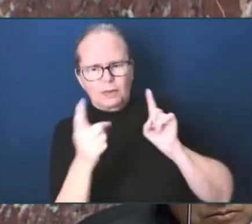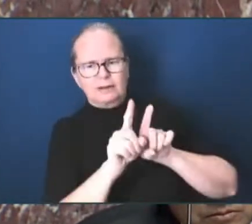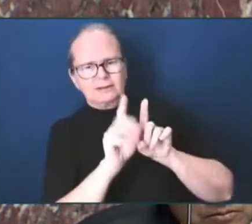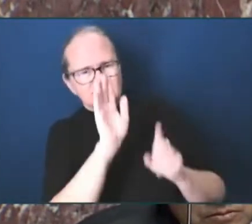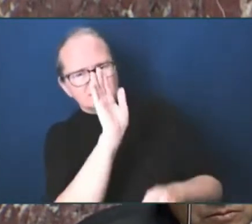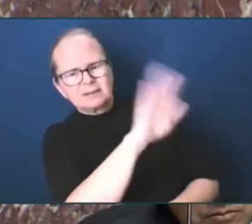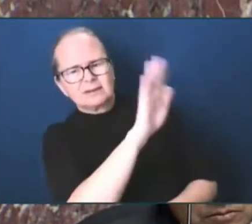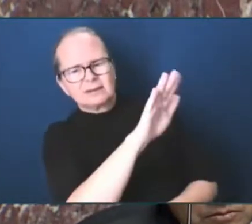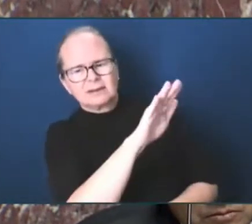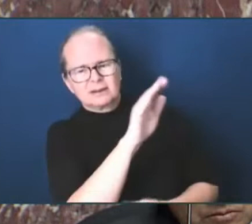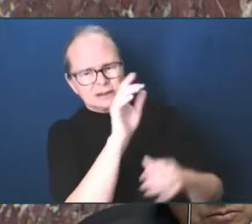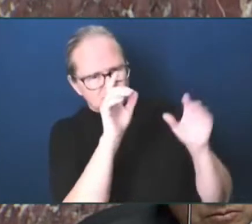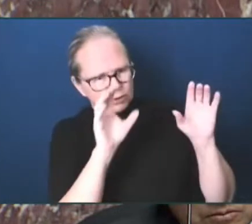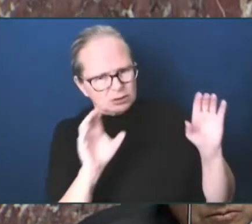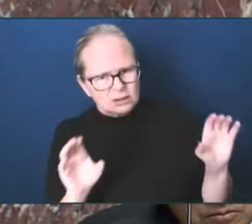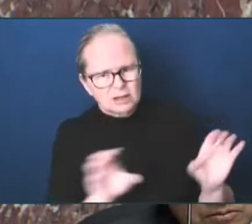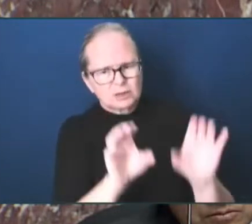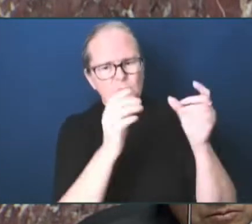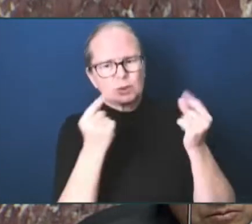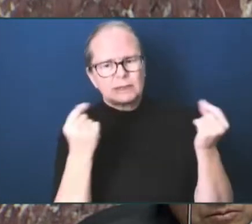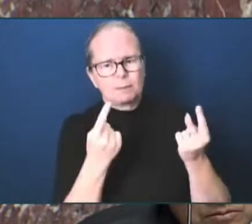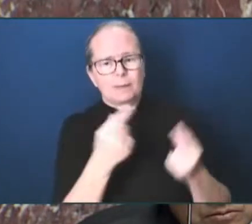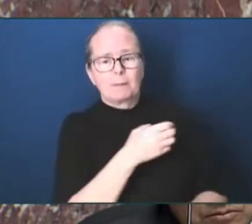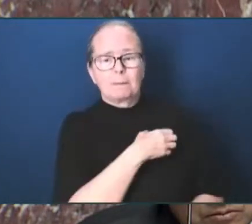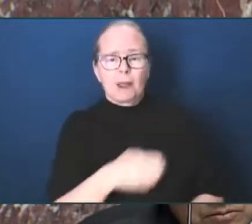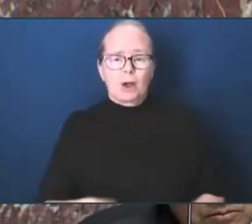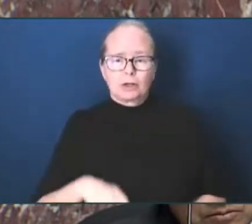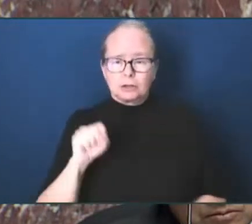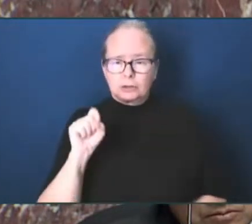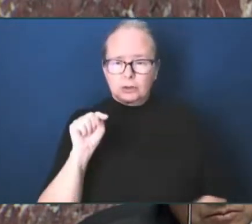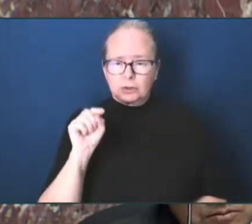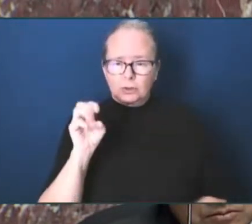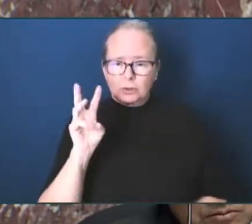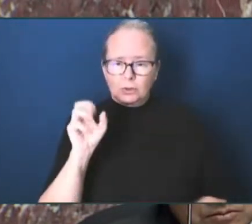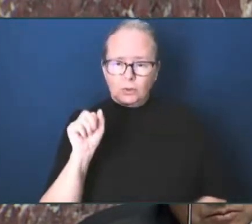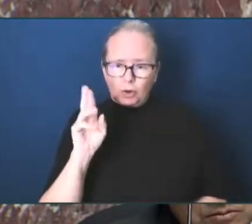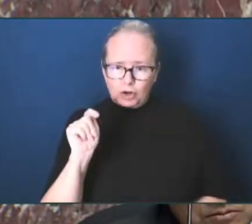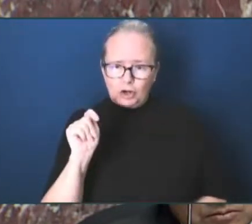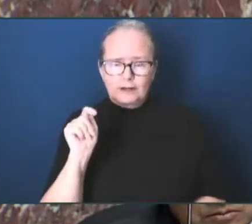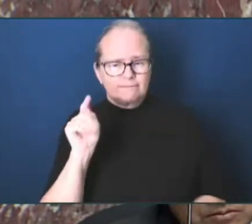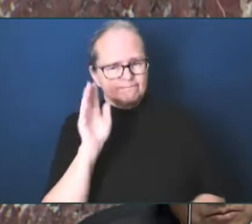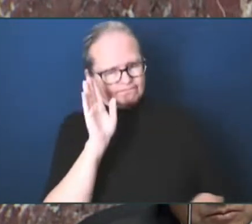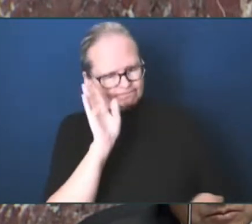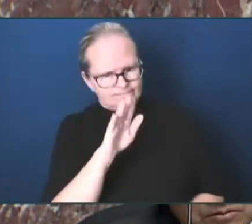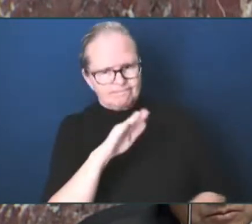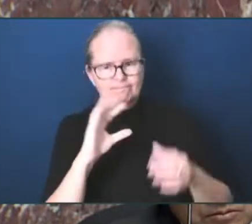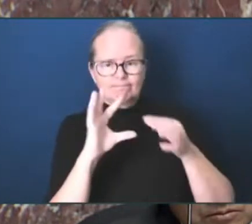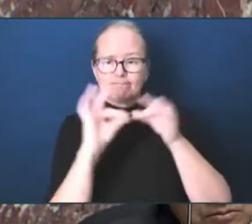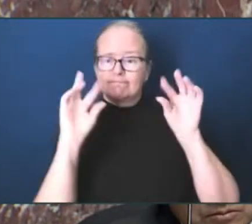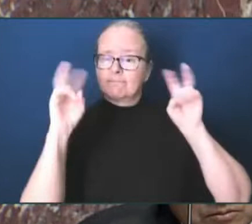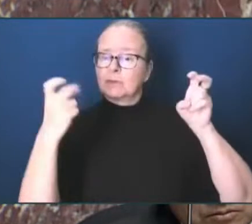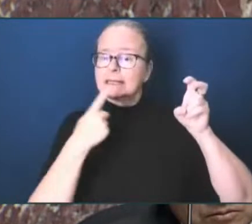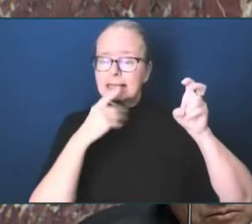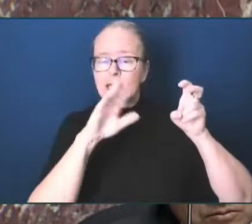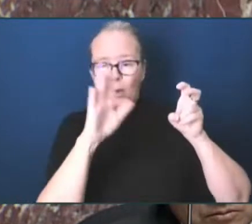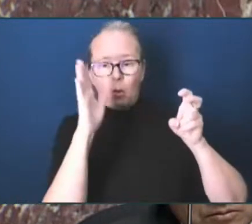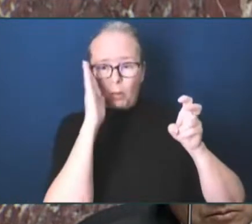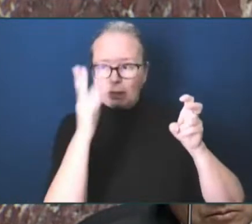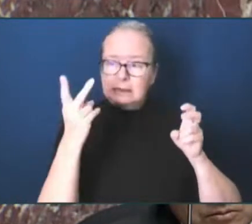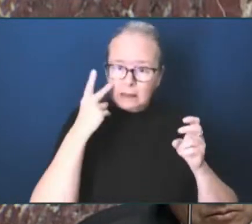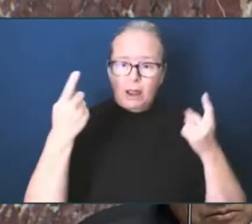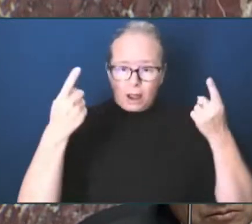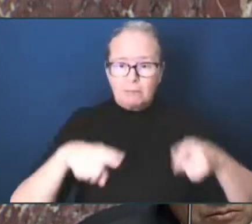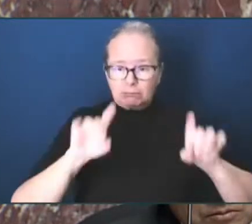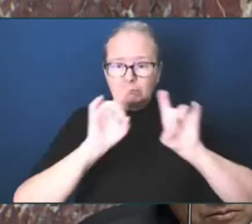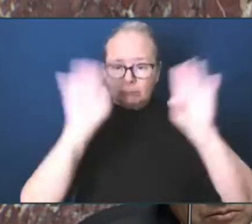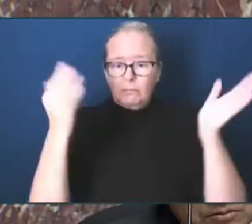we're going to see another tragedy that is directly attributable to the fact that this kind of process occurs,"